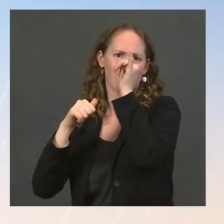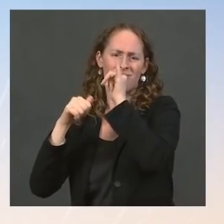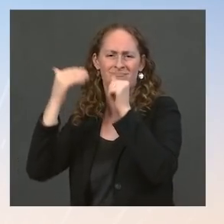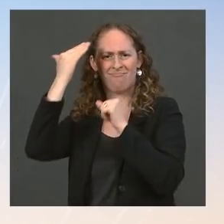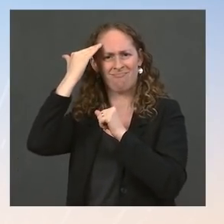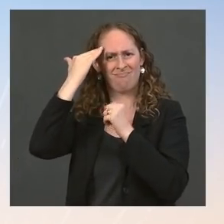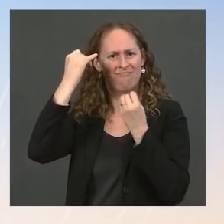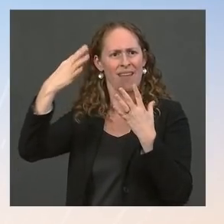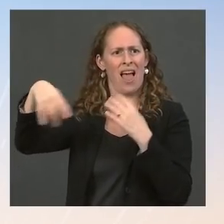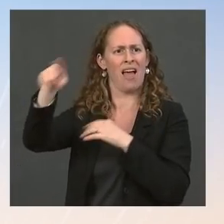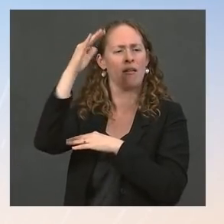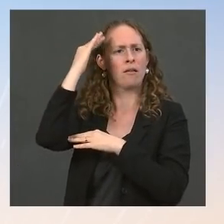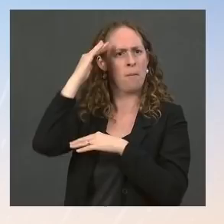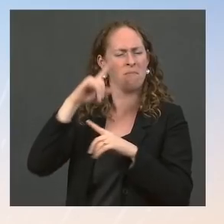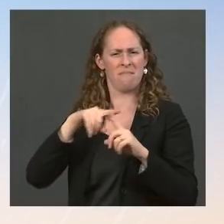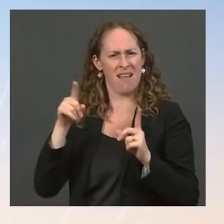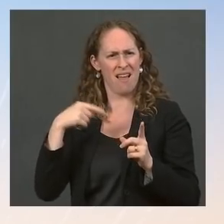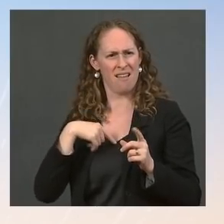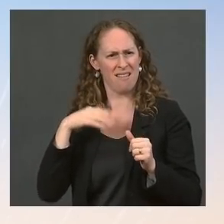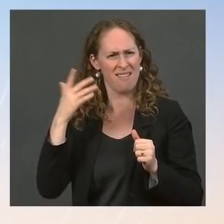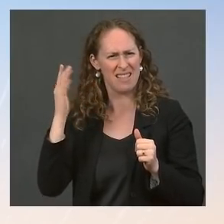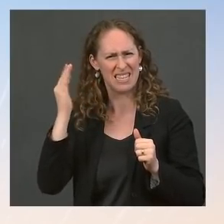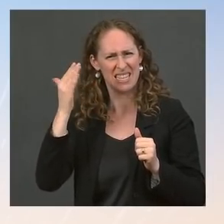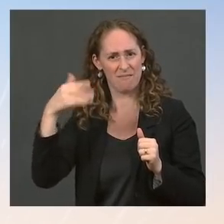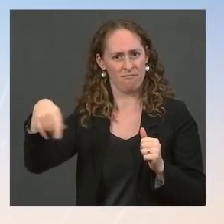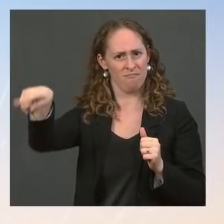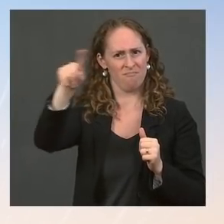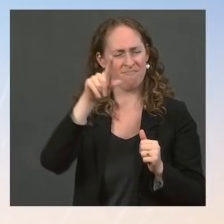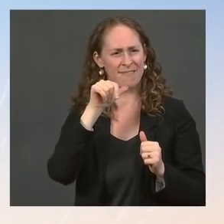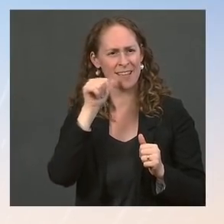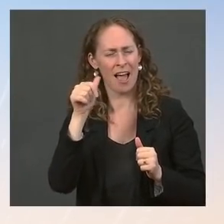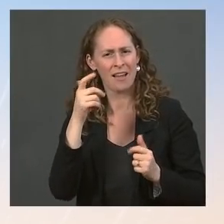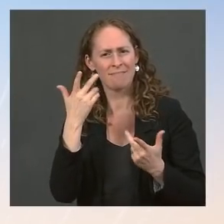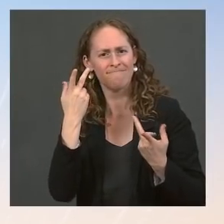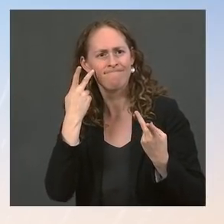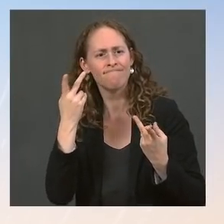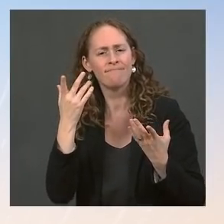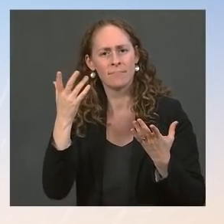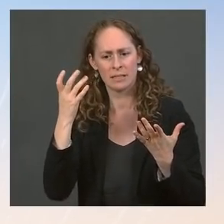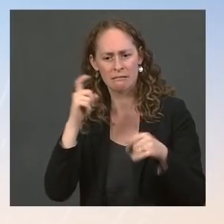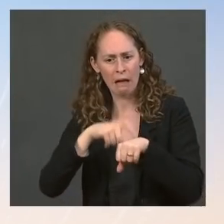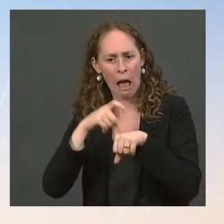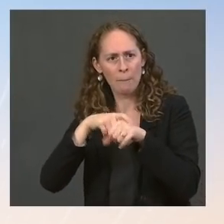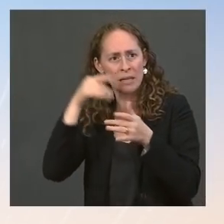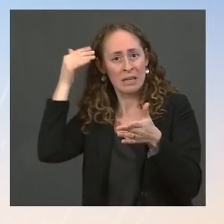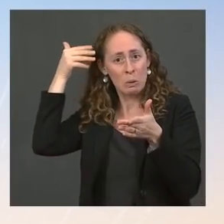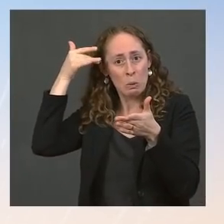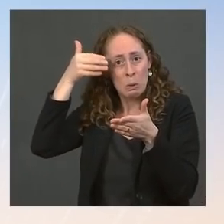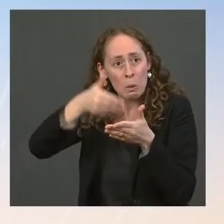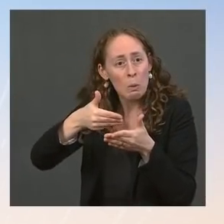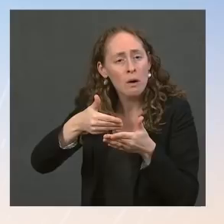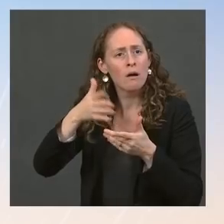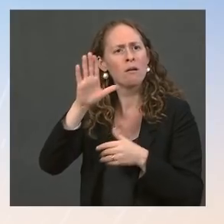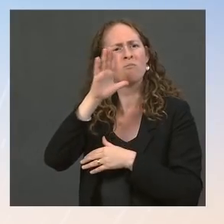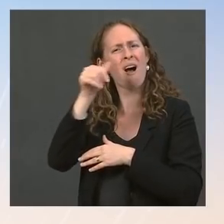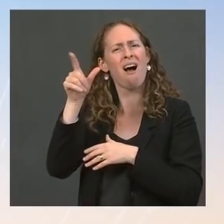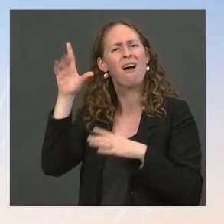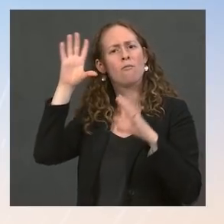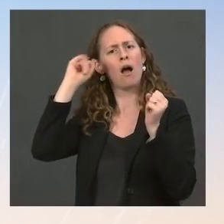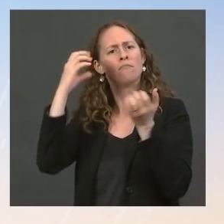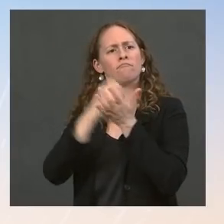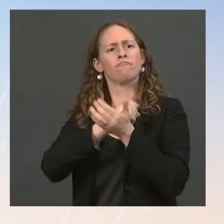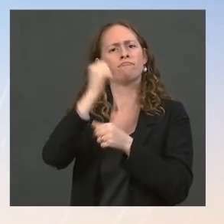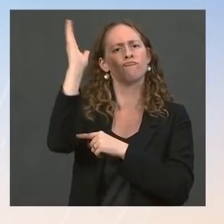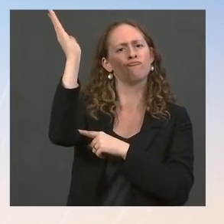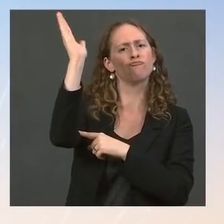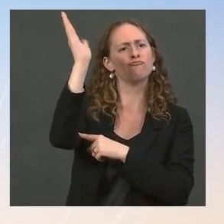White House not see value then right now in this crunch time in the president talking publicly about those ideas as a way to